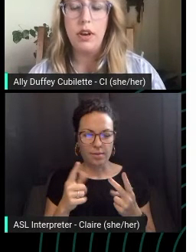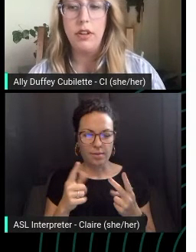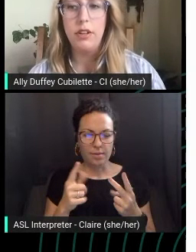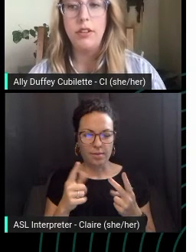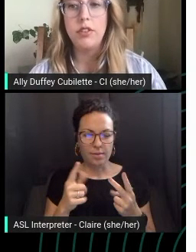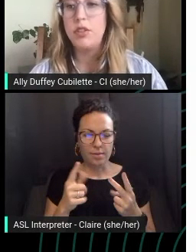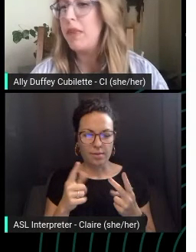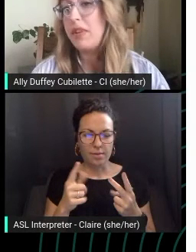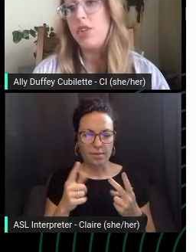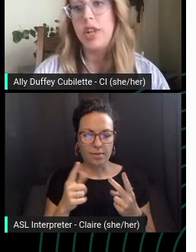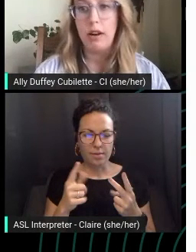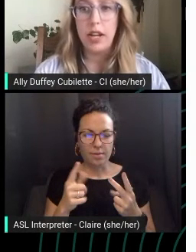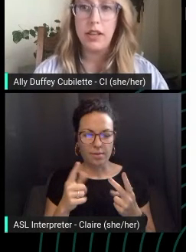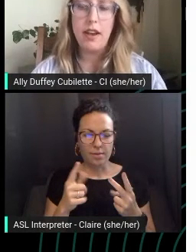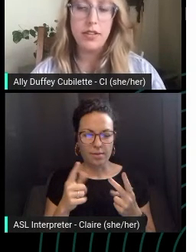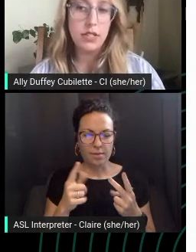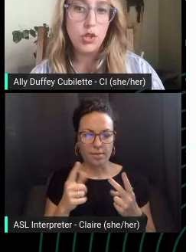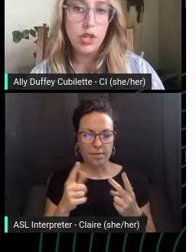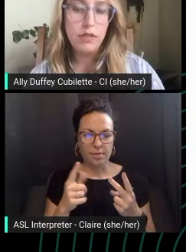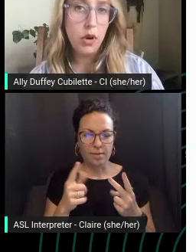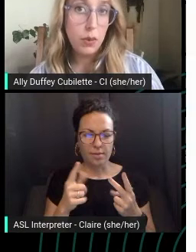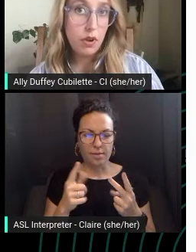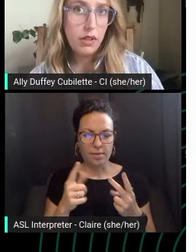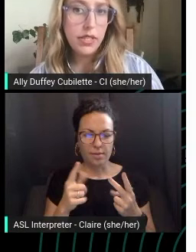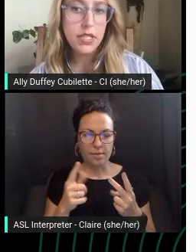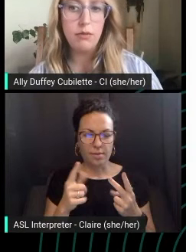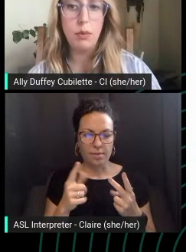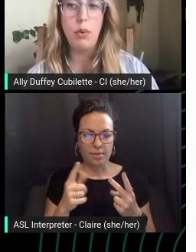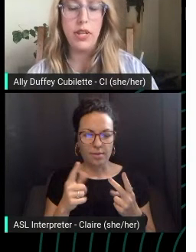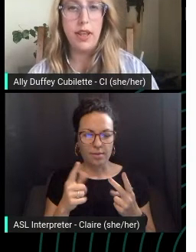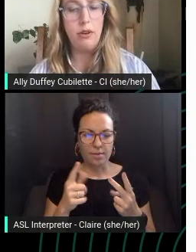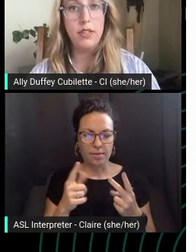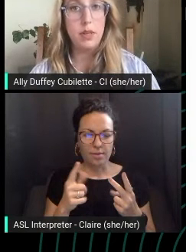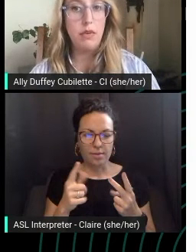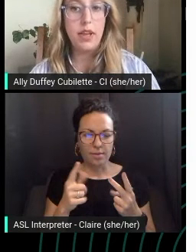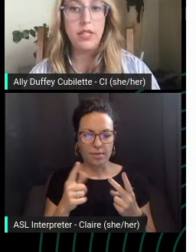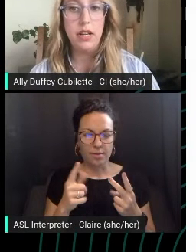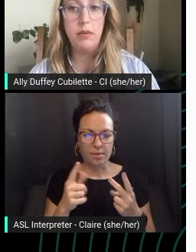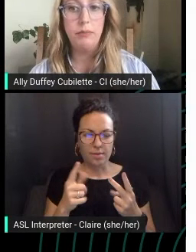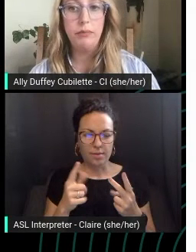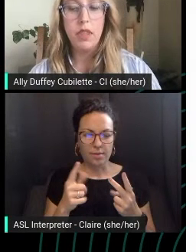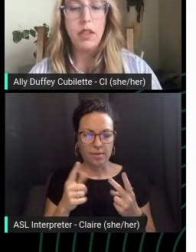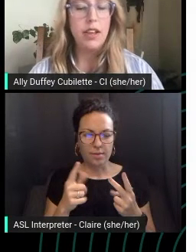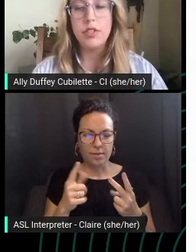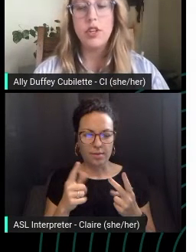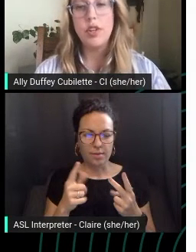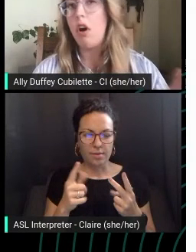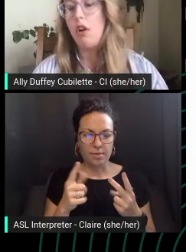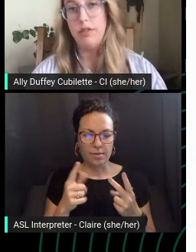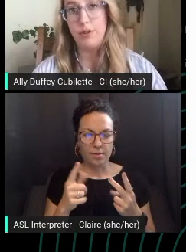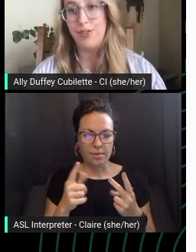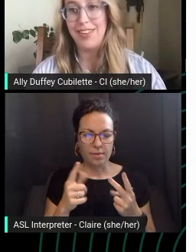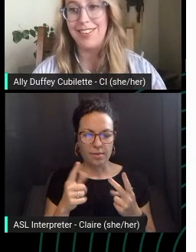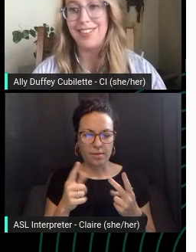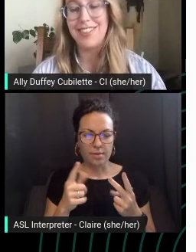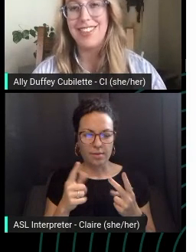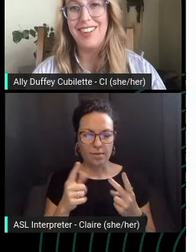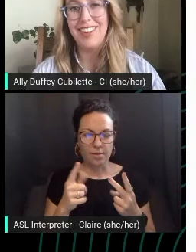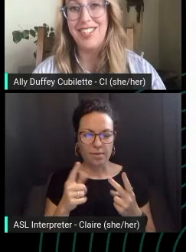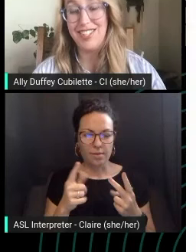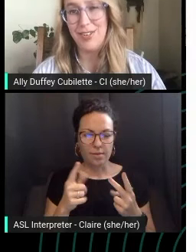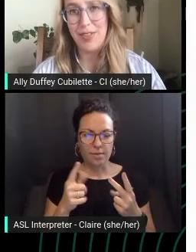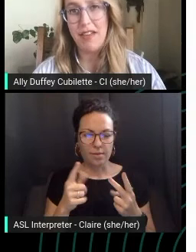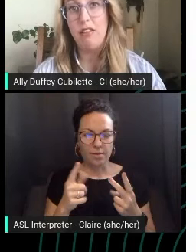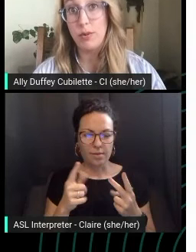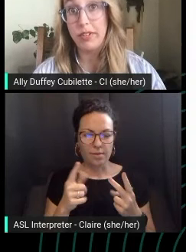start maybe sharing access to GA4 with colleagues and reporting out on some of that data. And I'll touch on all of those things